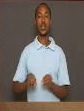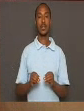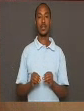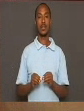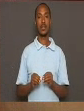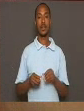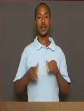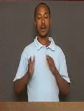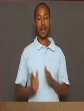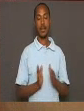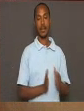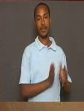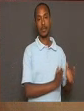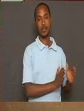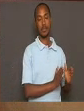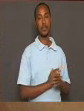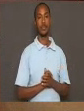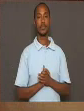Students, let's get ready.